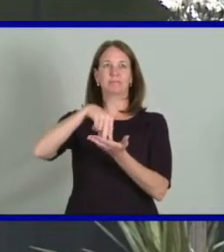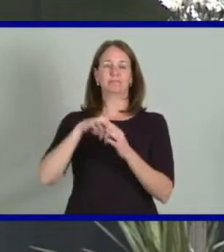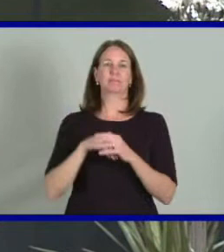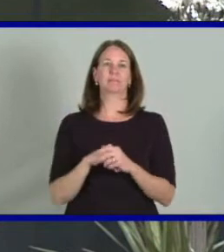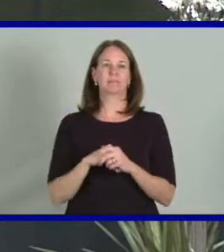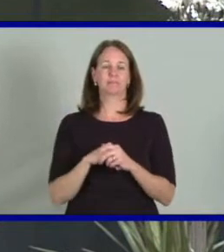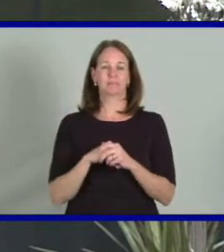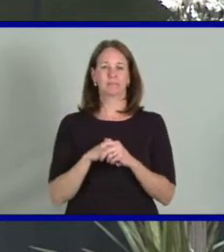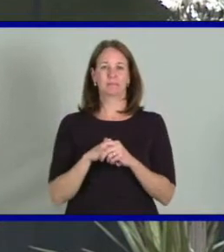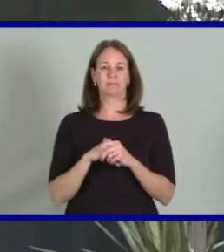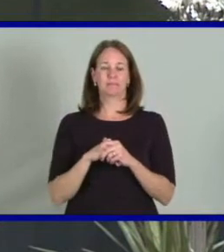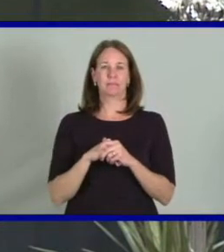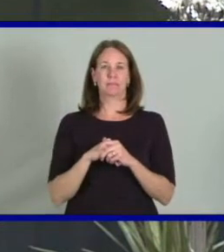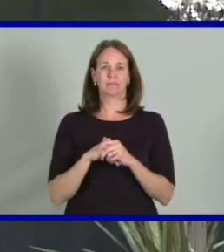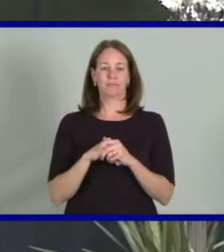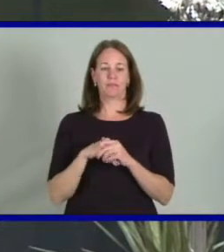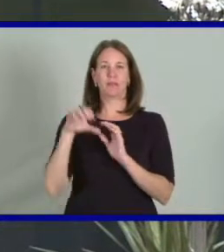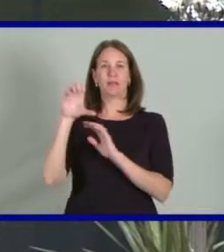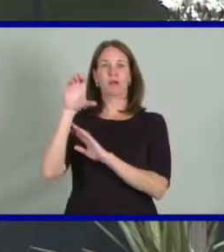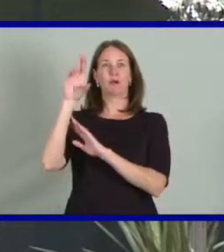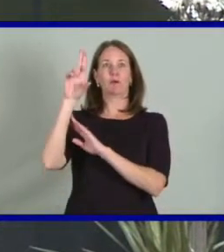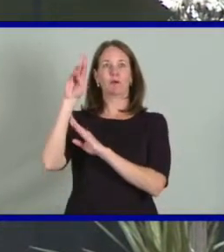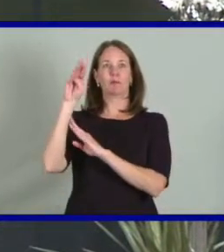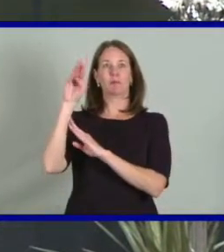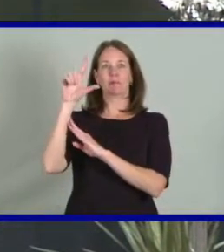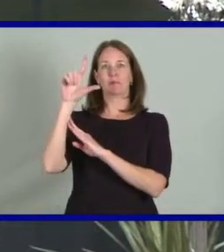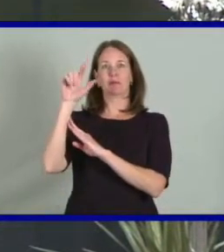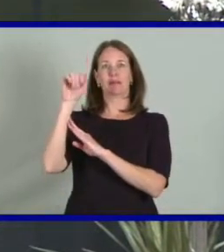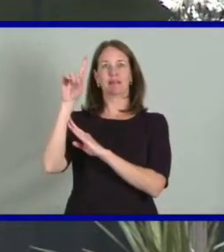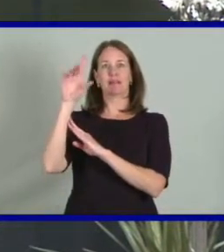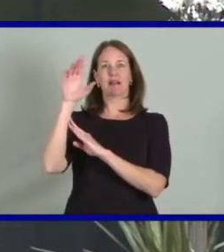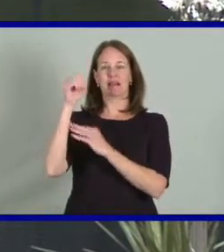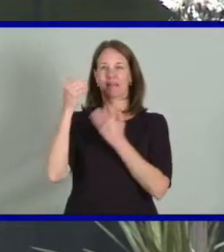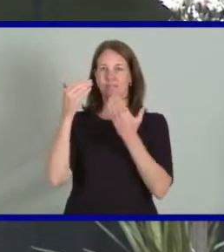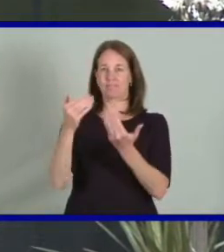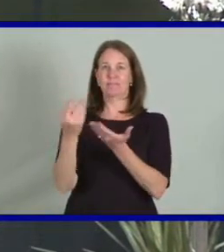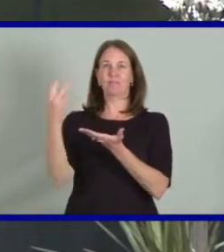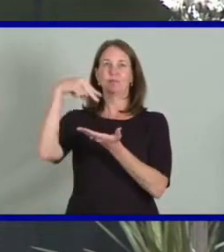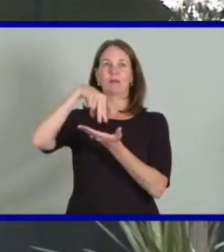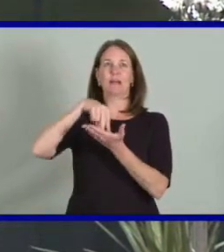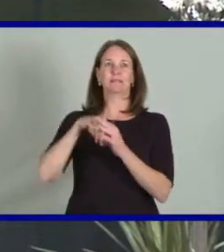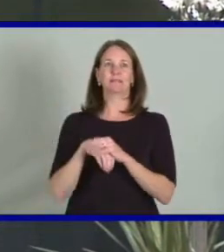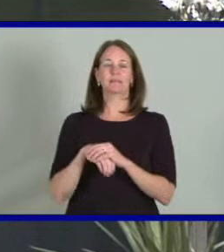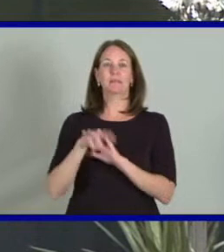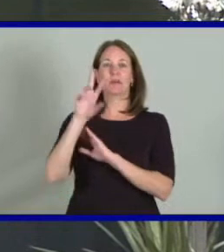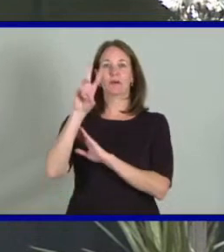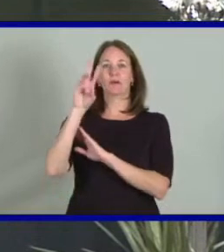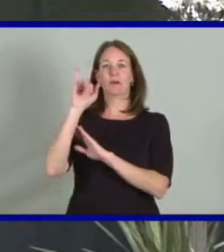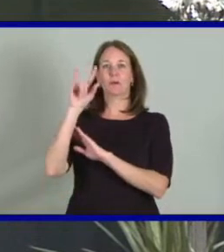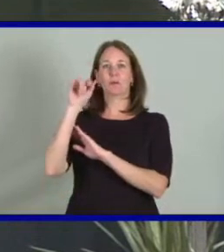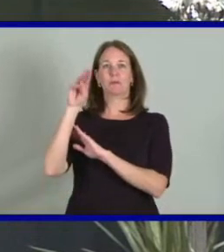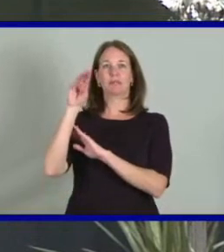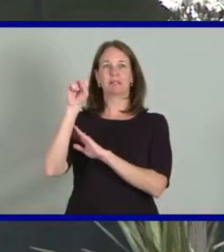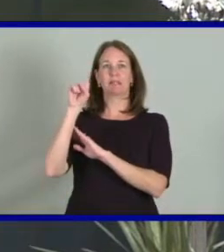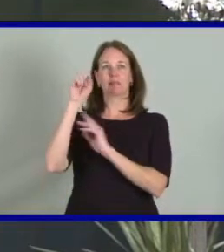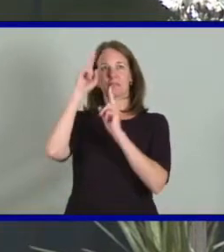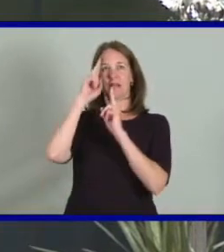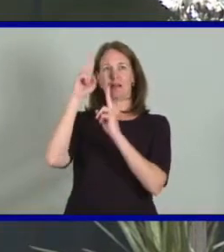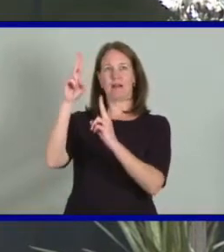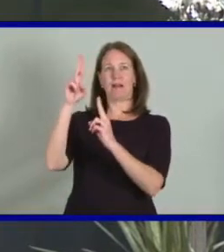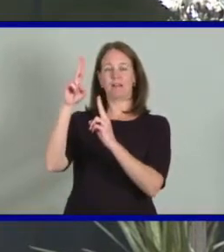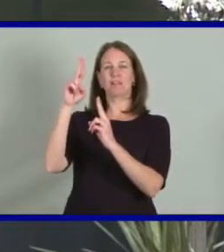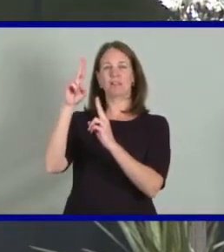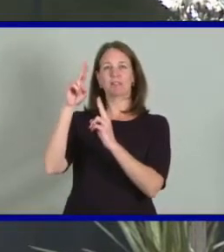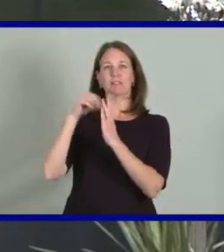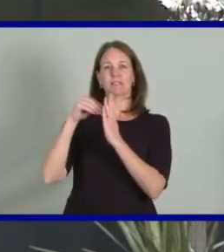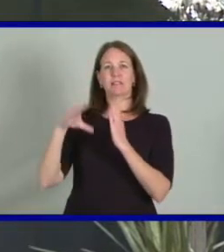Will those who graduated cum laude, please rise. Will the Williams Honor Scholars please